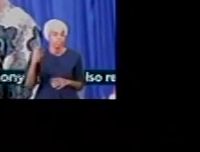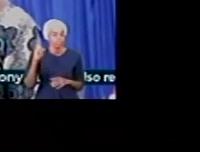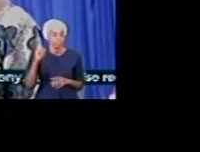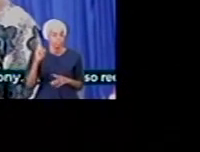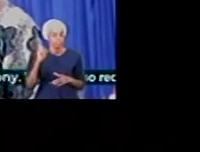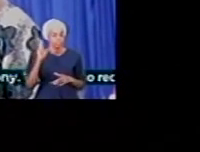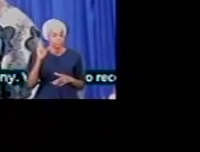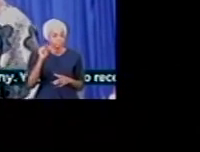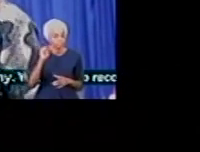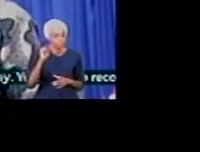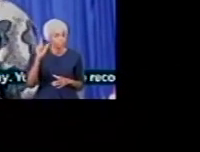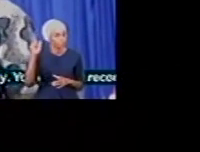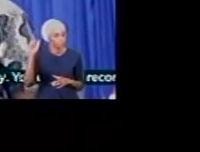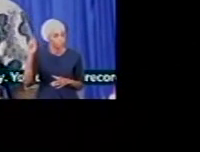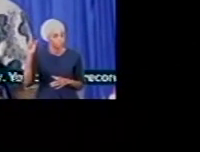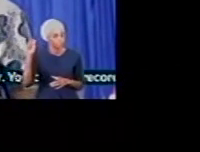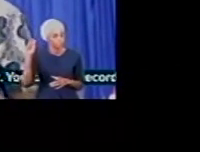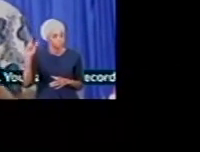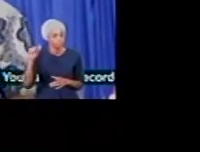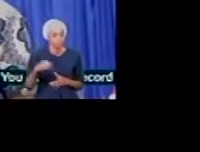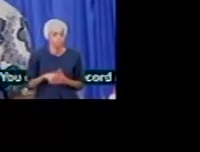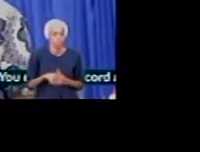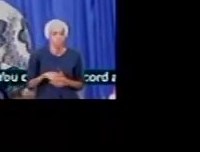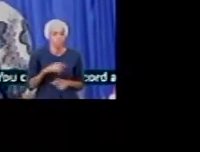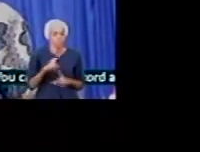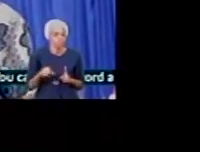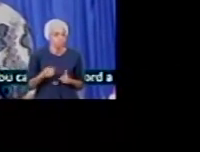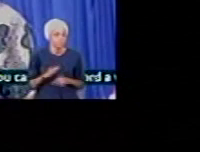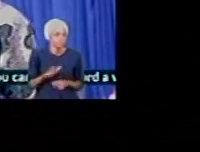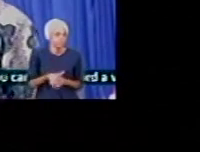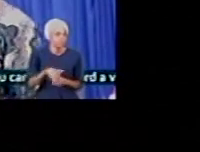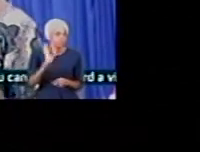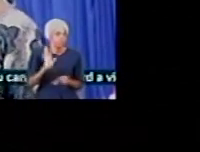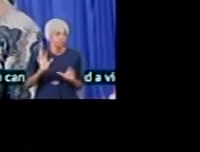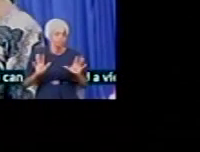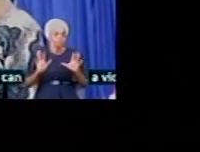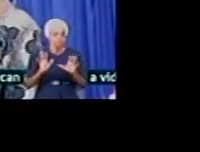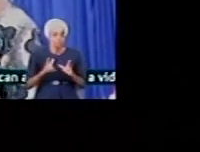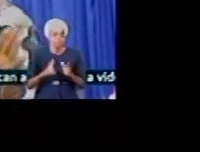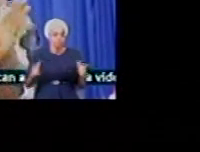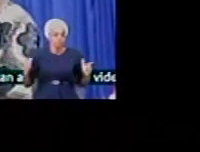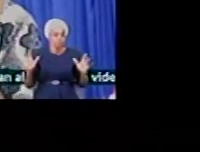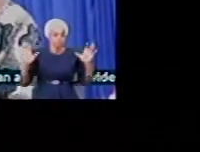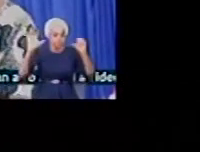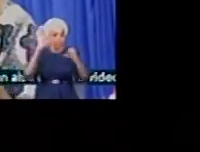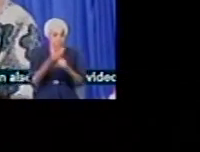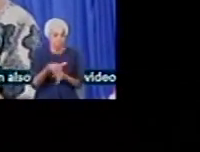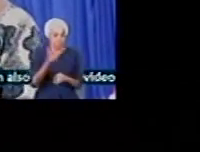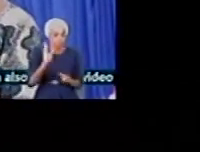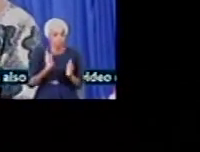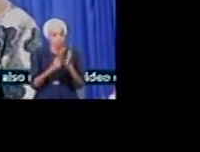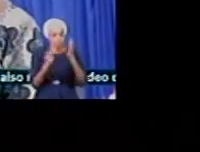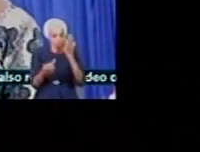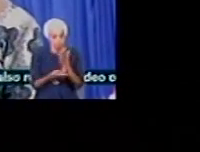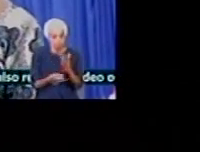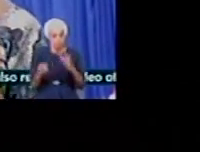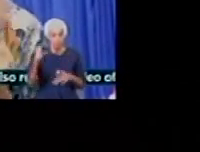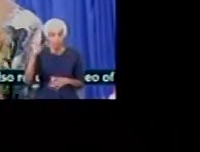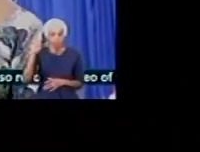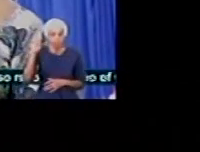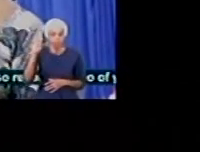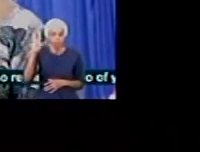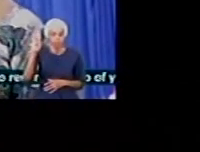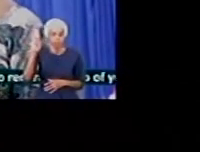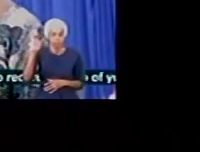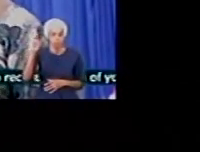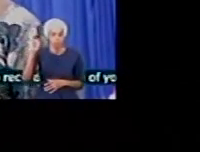do something for me. Miraculously, 2022, God just made the miraculous provision and I